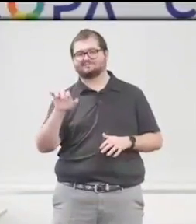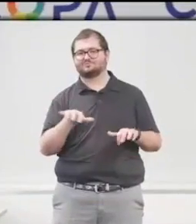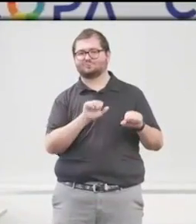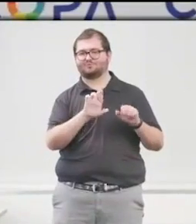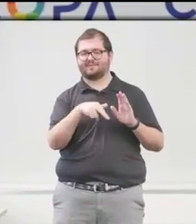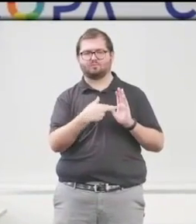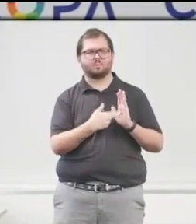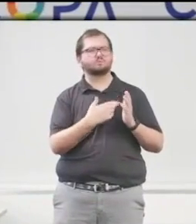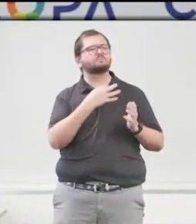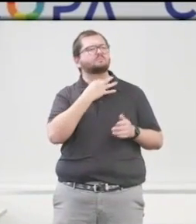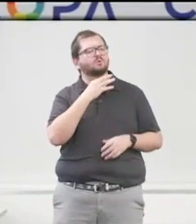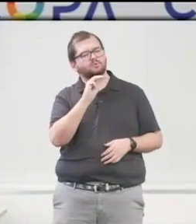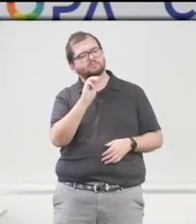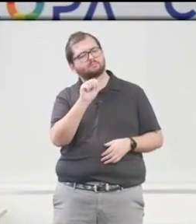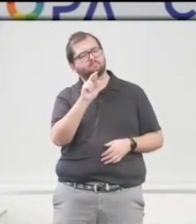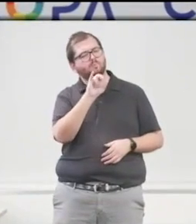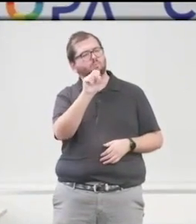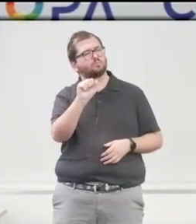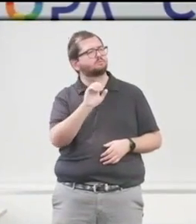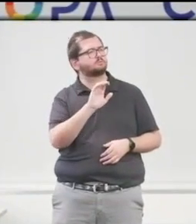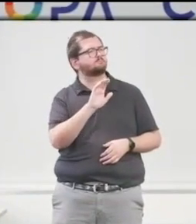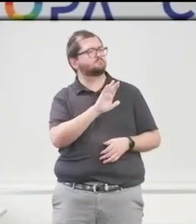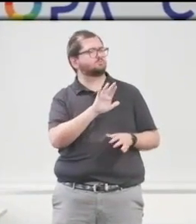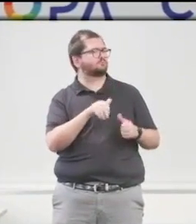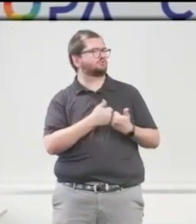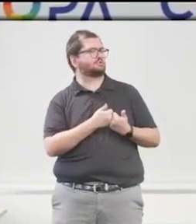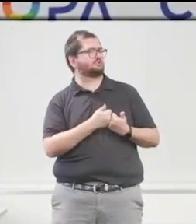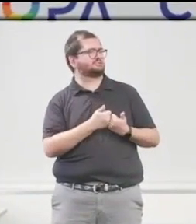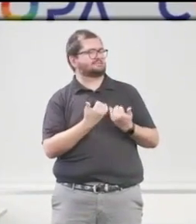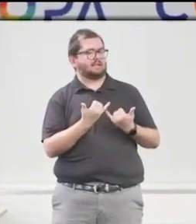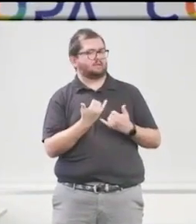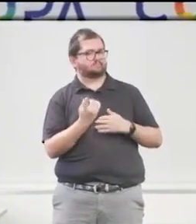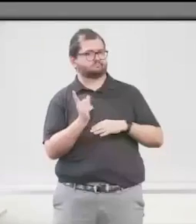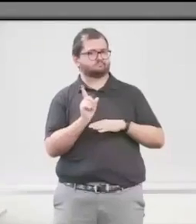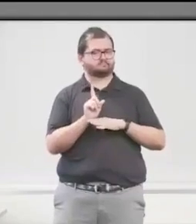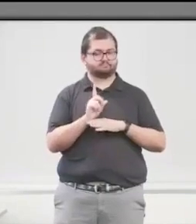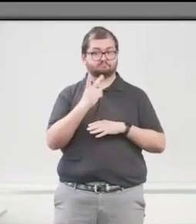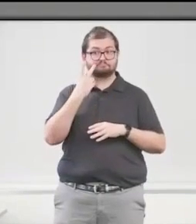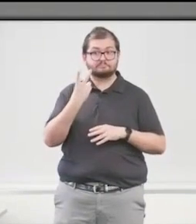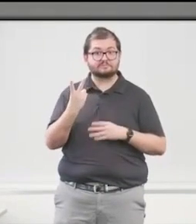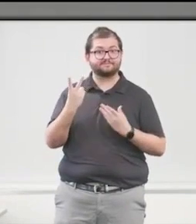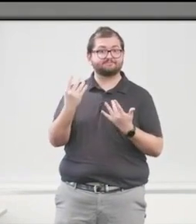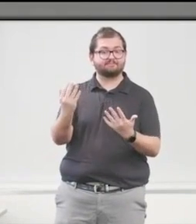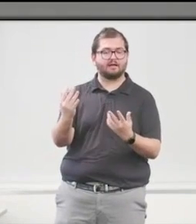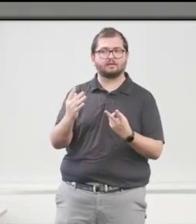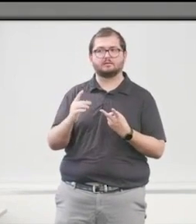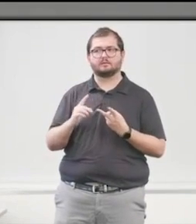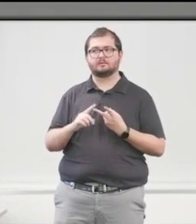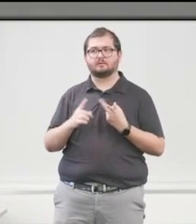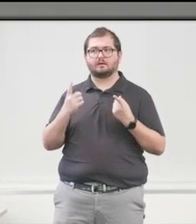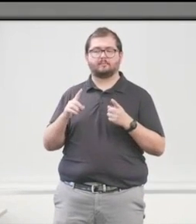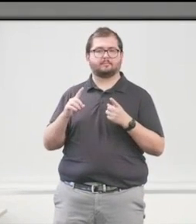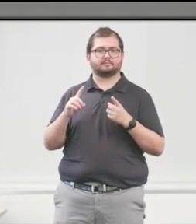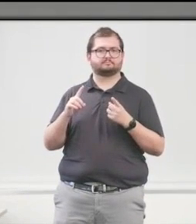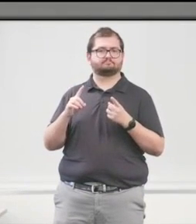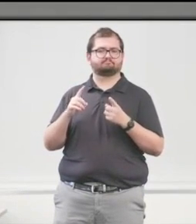the challenges that you have to deal with when you come up on a fire or an accident or some